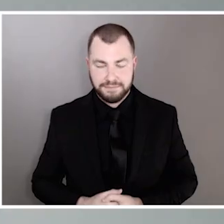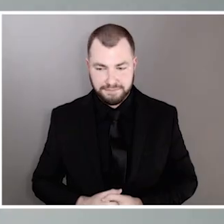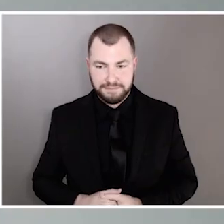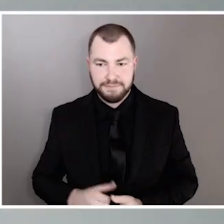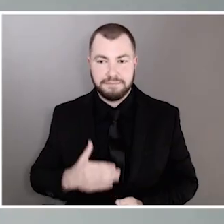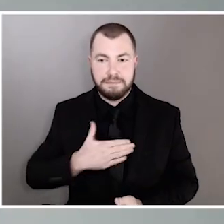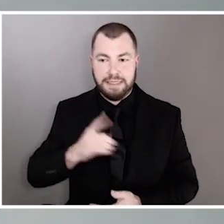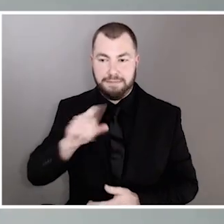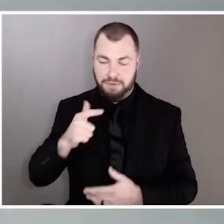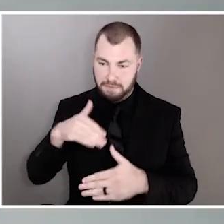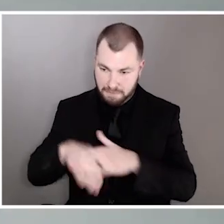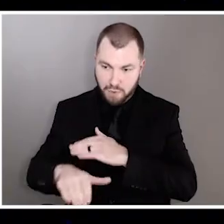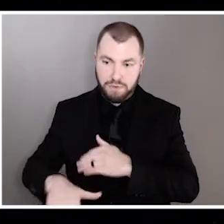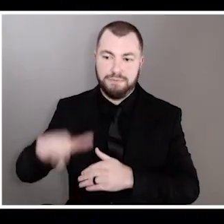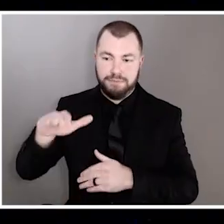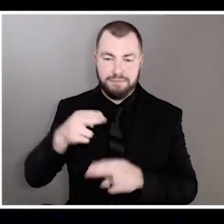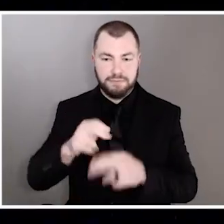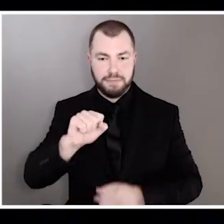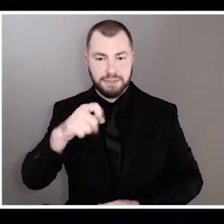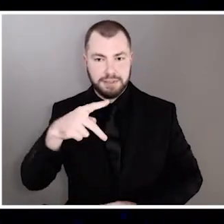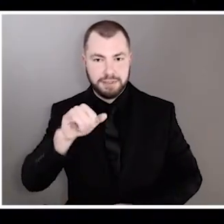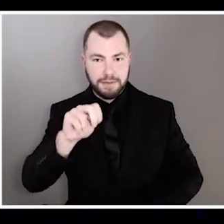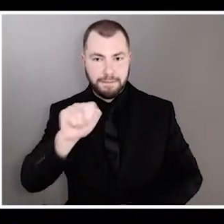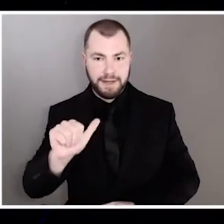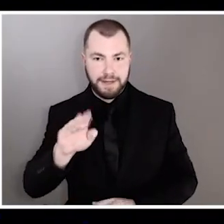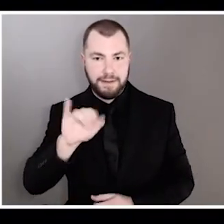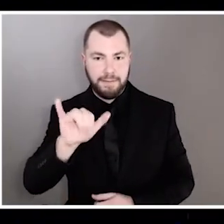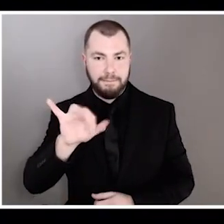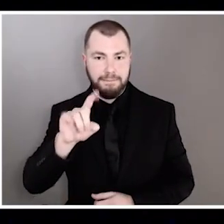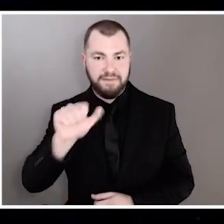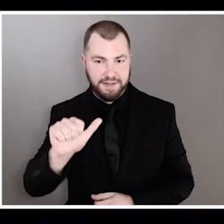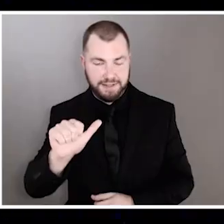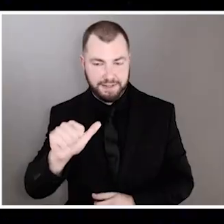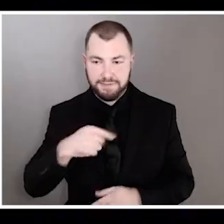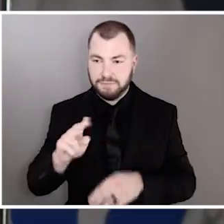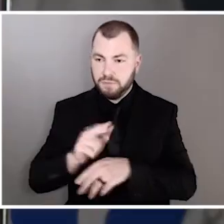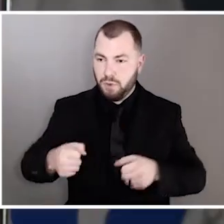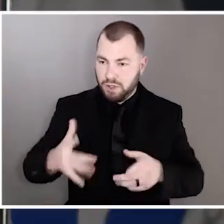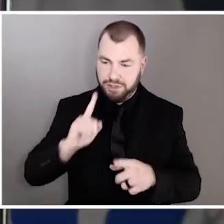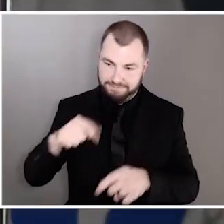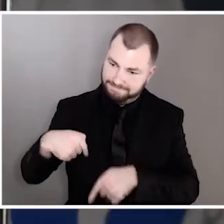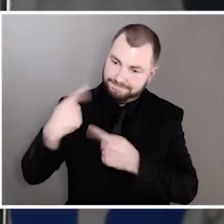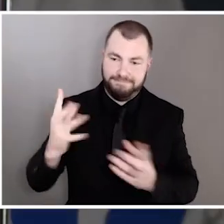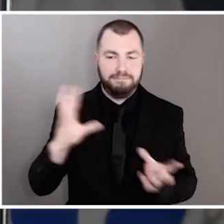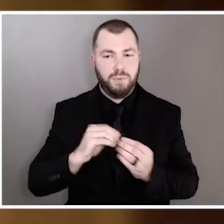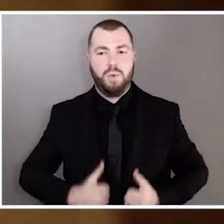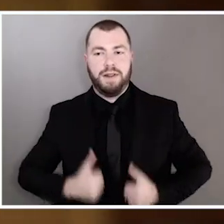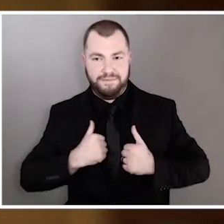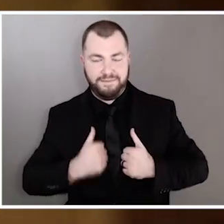I was born with my disability. It's called spina bifida. It's a congenital birth defect, and I've been a wheelchair user practically my whole